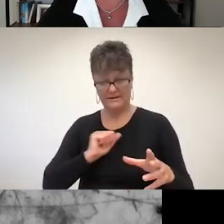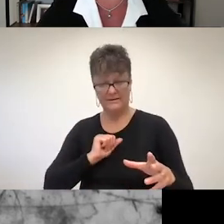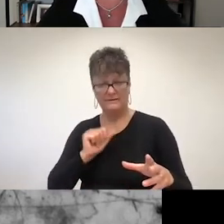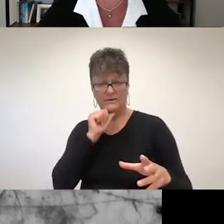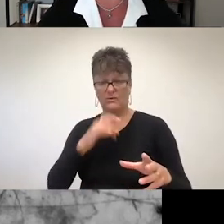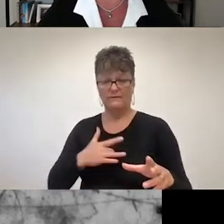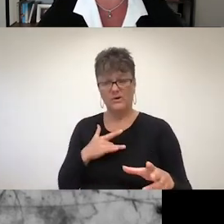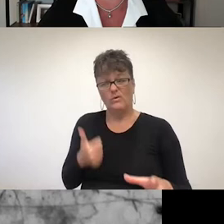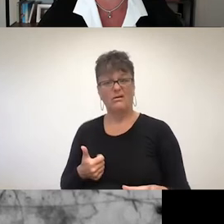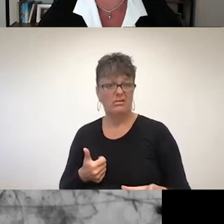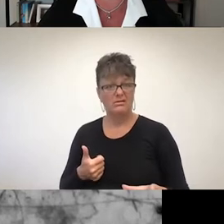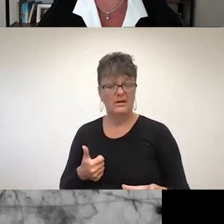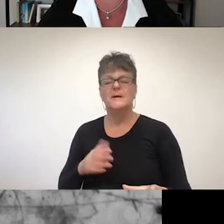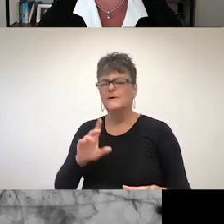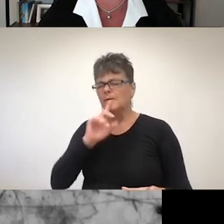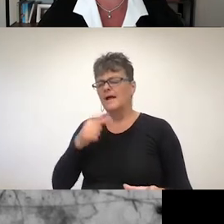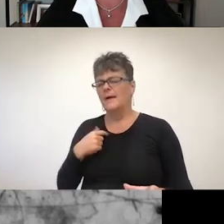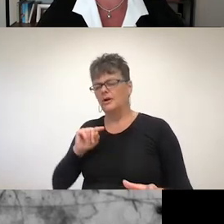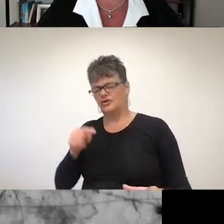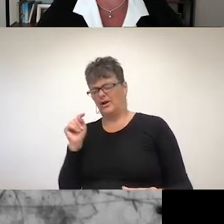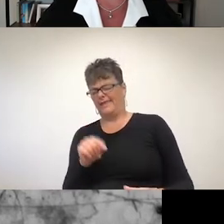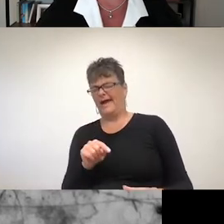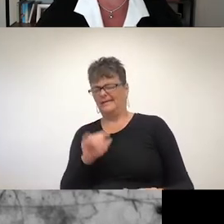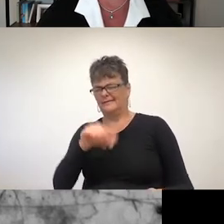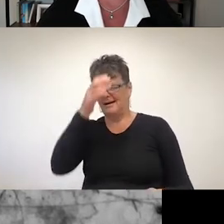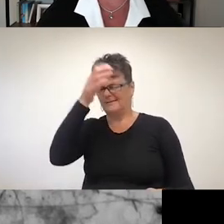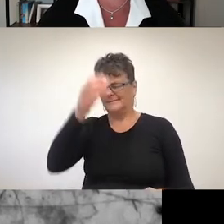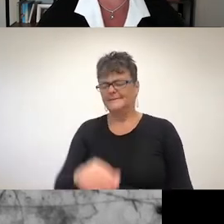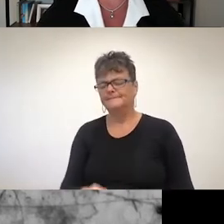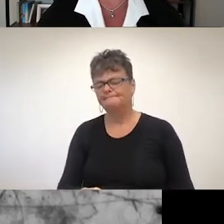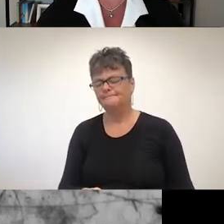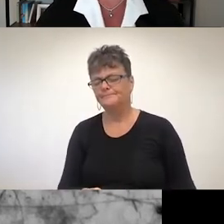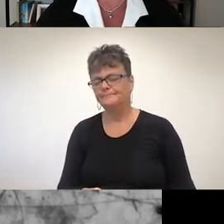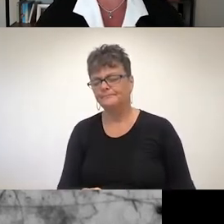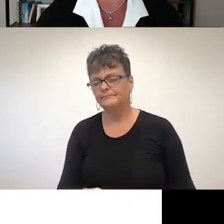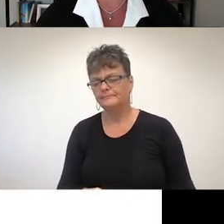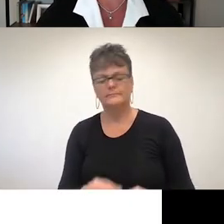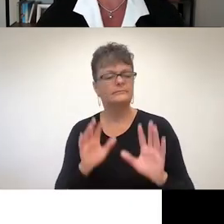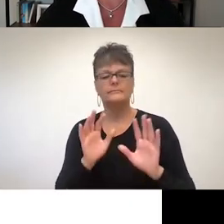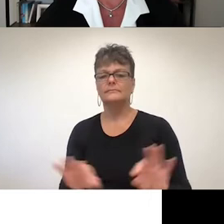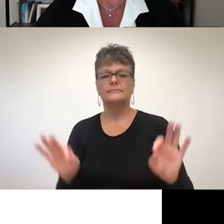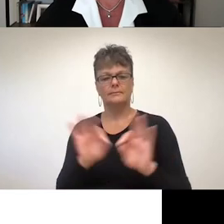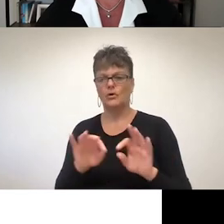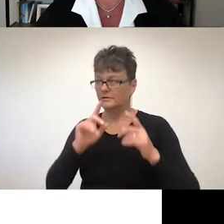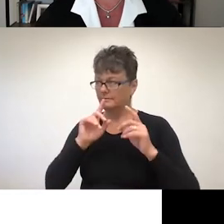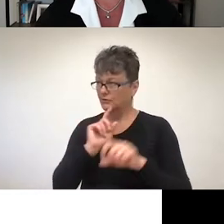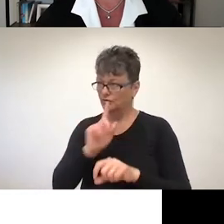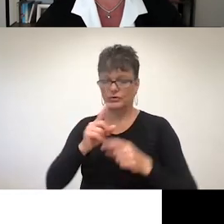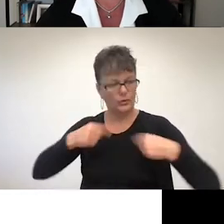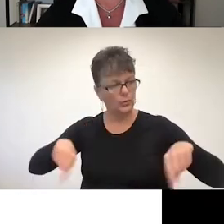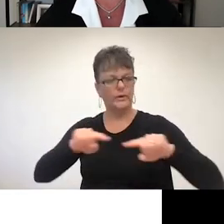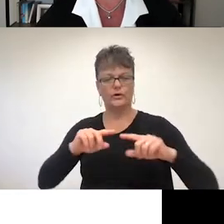I'm actually going to start with this one. I think it's important to make sure that we are doing well. So if you